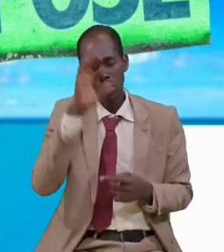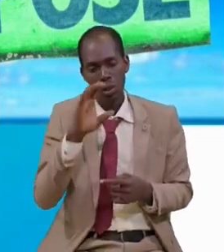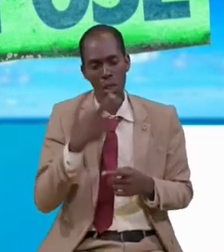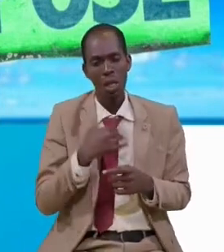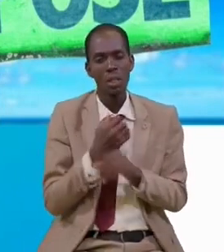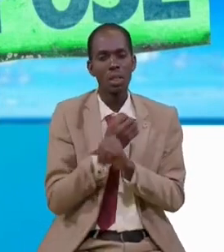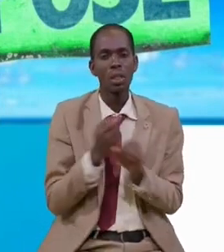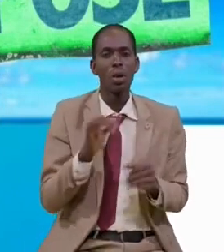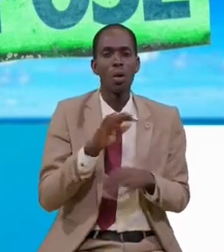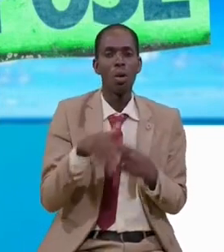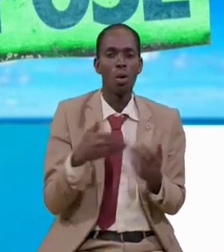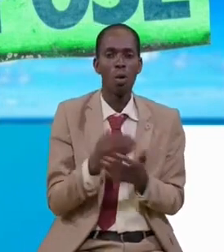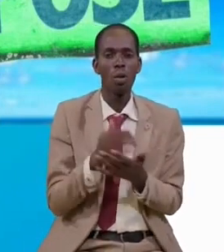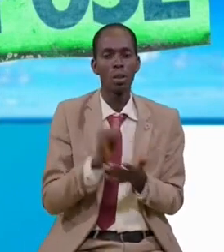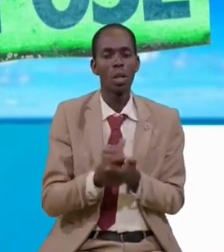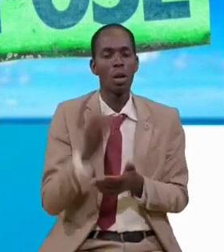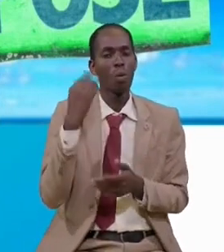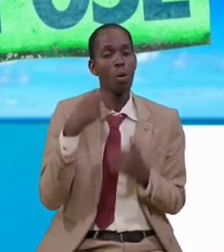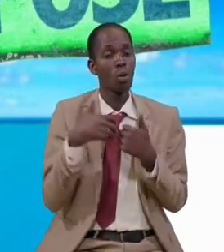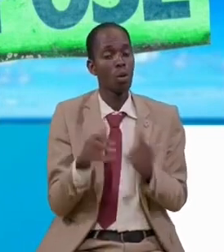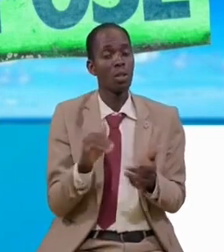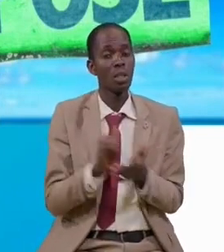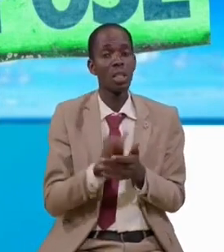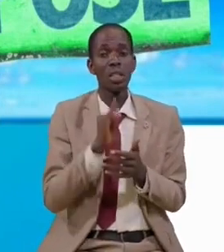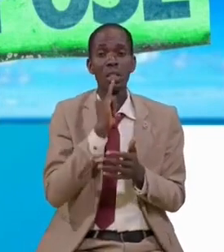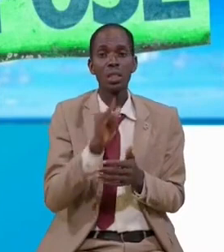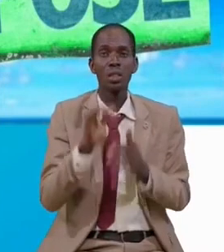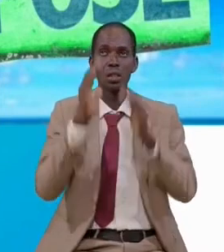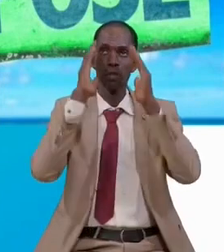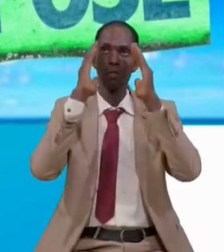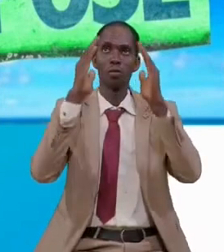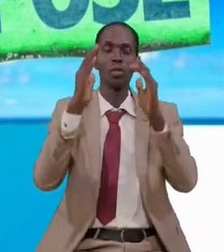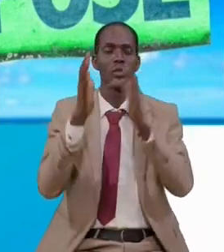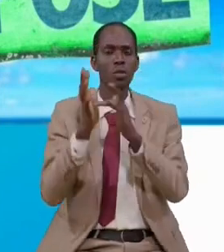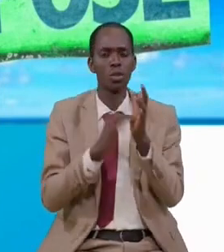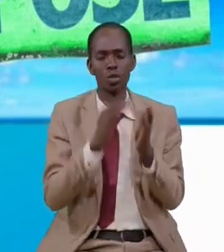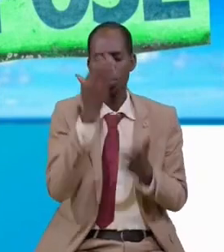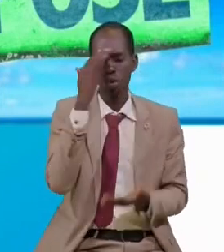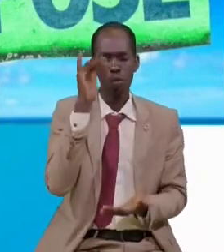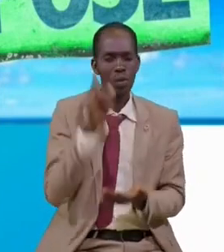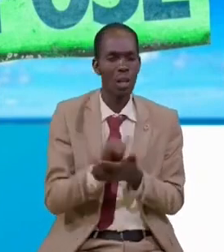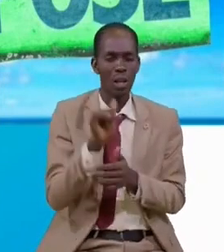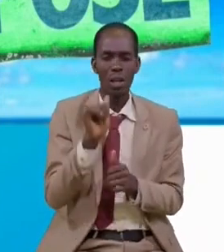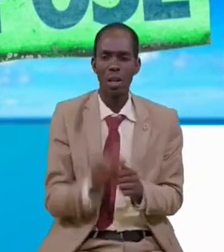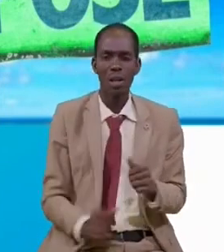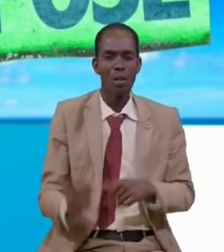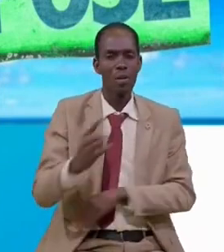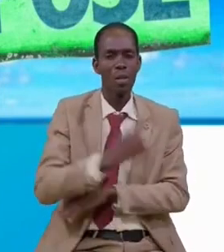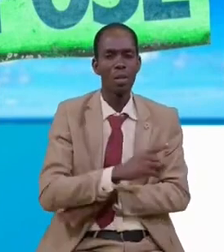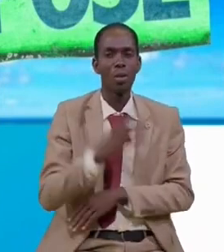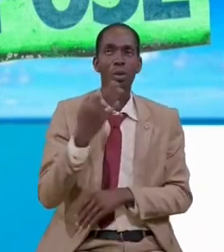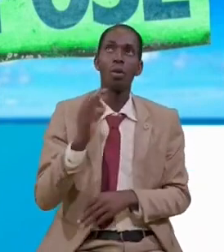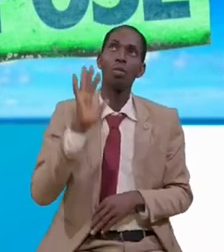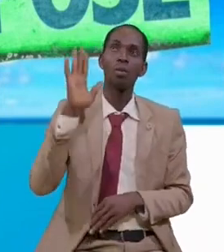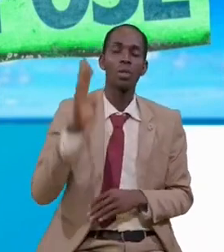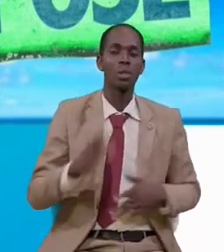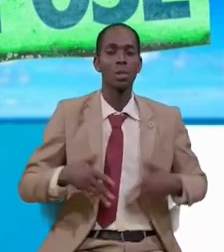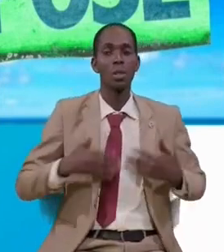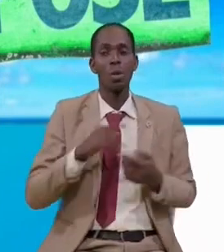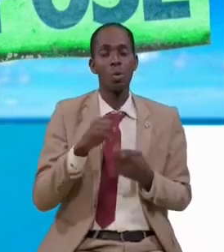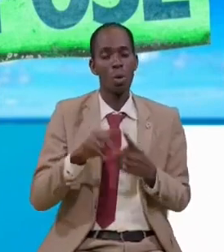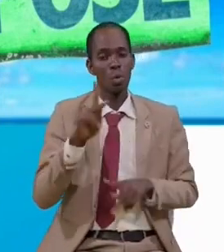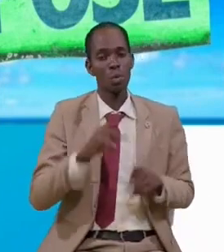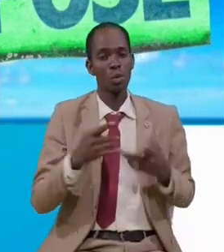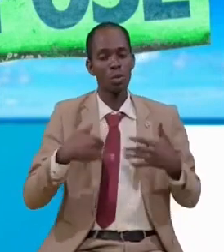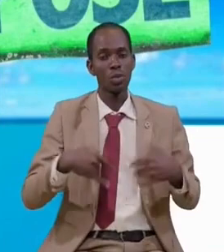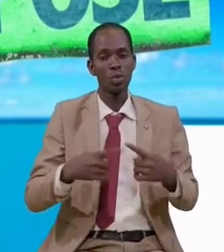lost. And that was his focus. Jesus knew that every day of his life. And even when they tried to sidetrack him, he would not. He